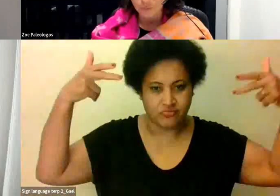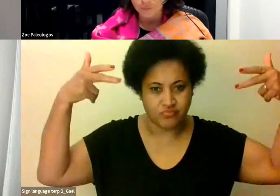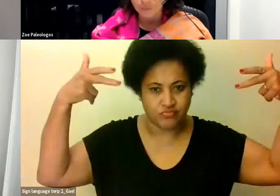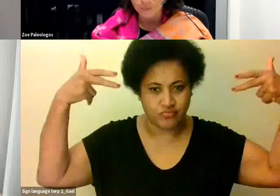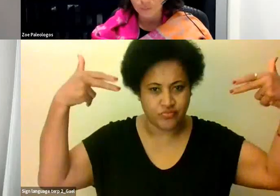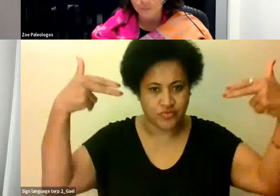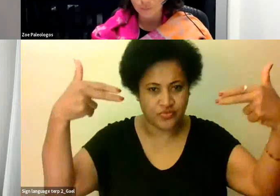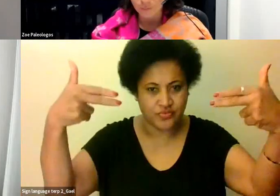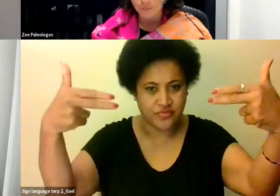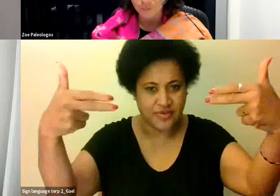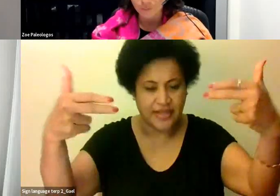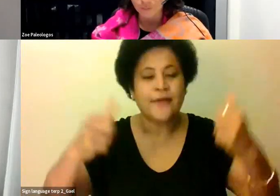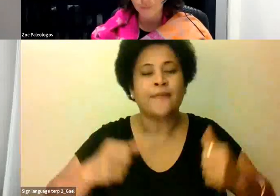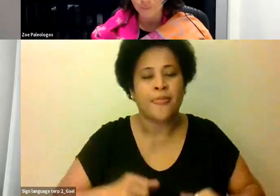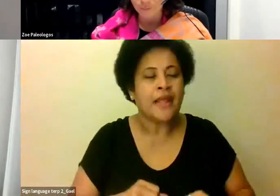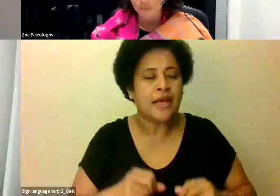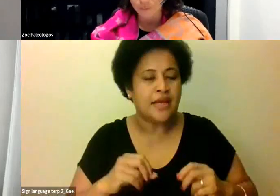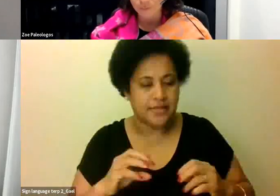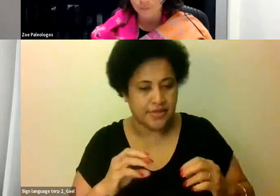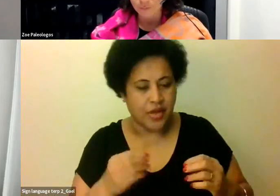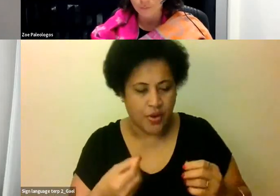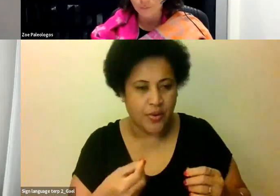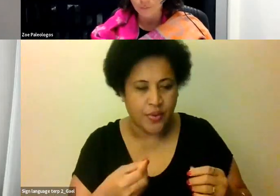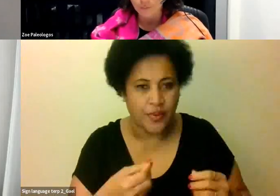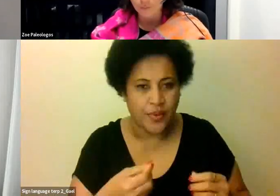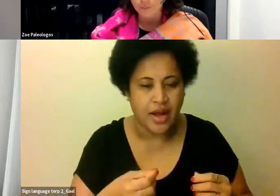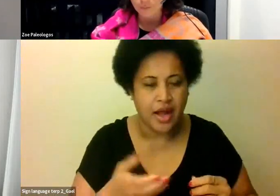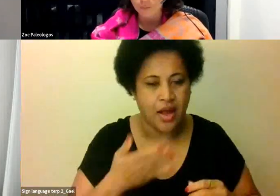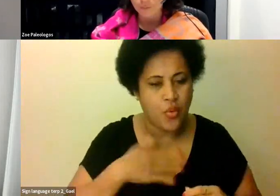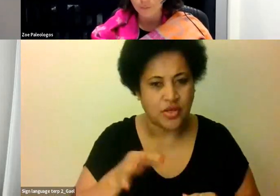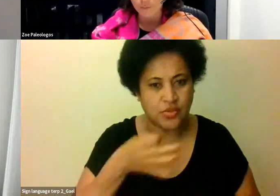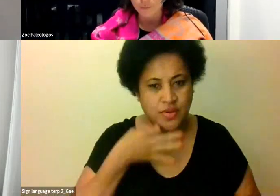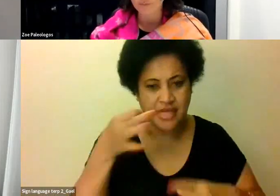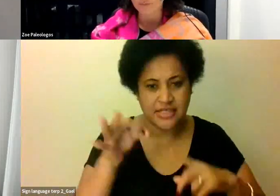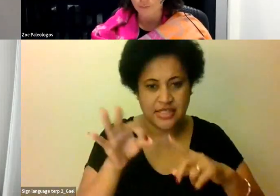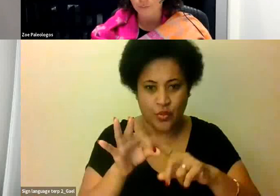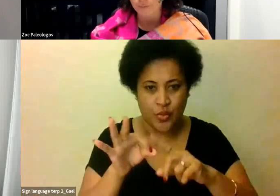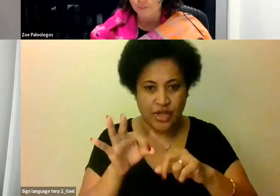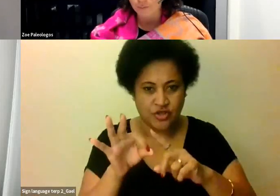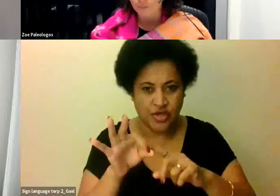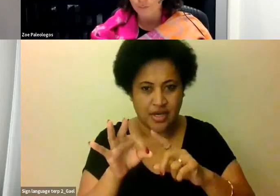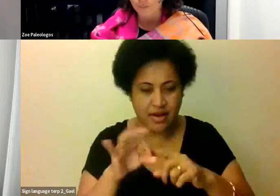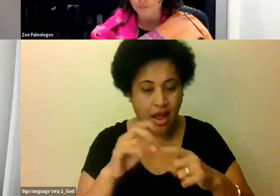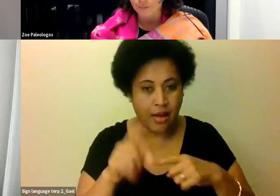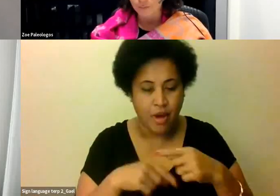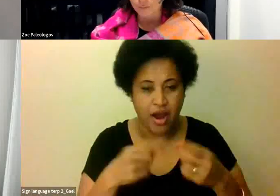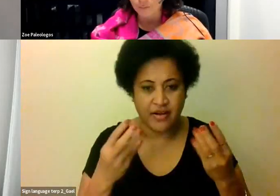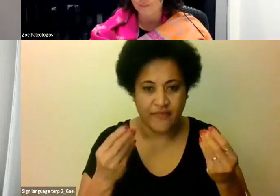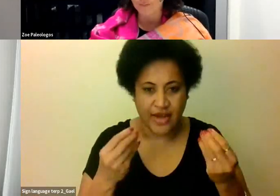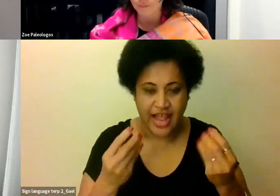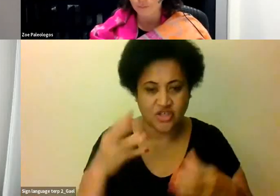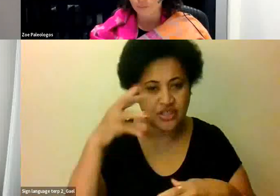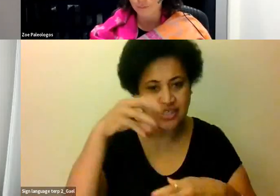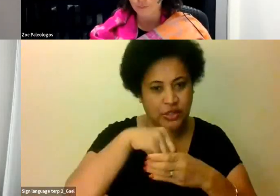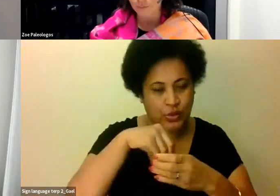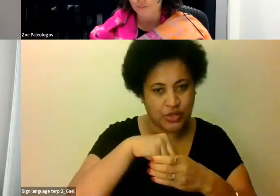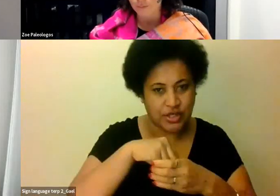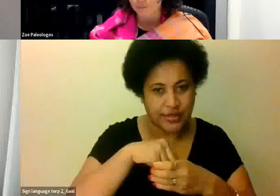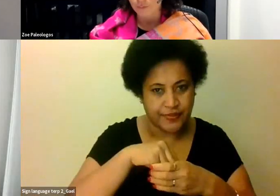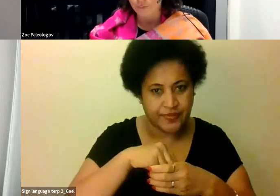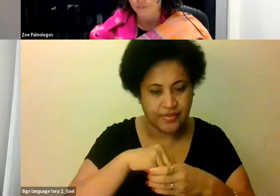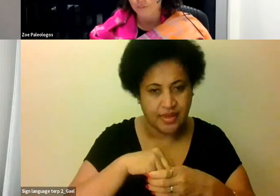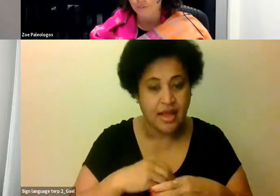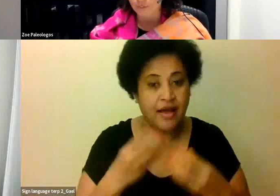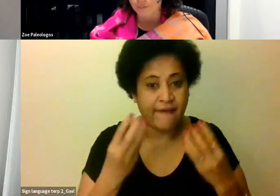is sort of key. And I'd like to ask a little bit more about a financial inclusion, right? Financial inclusion